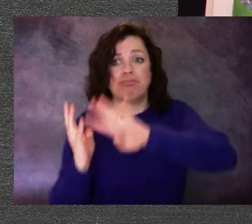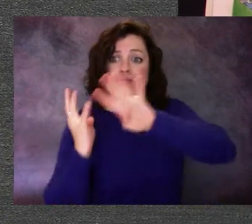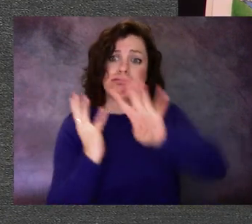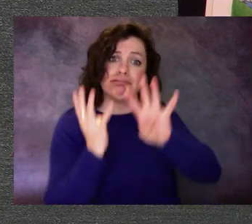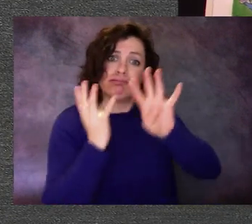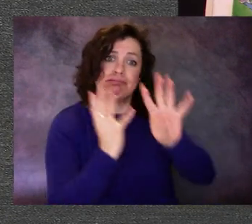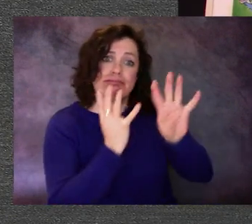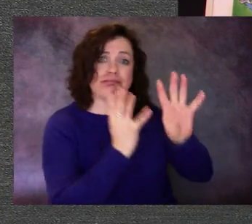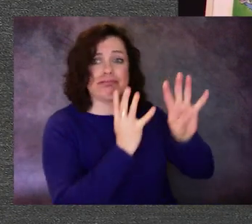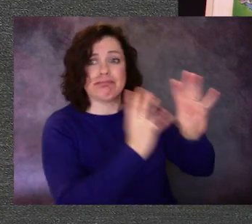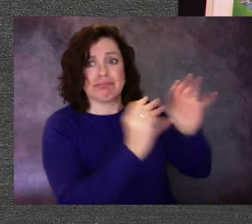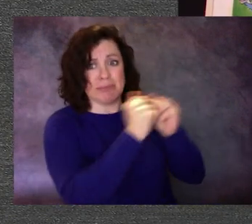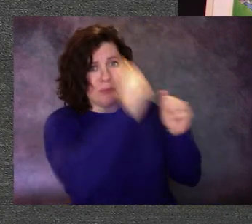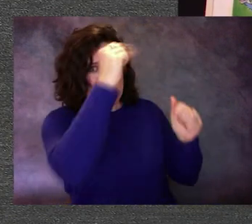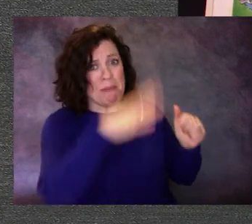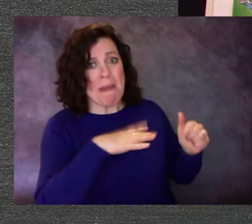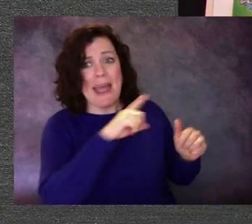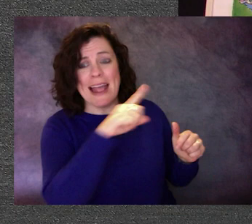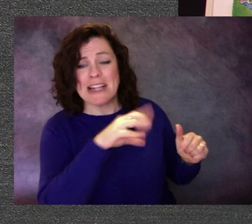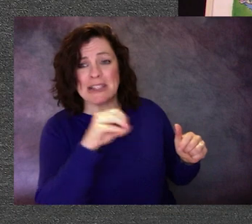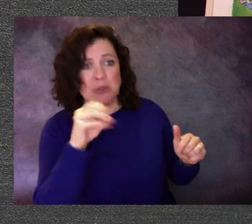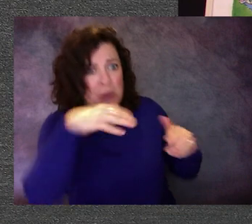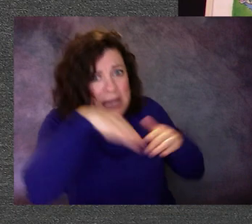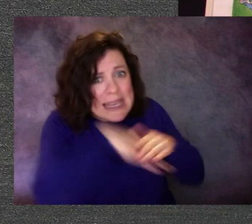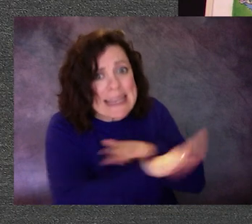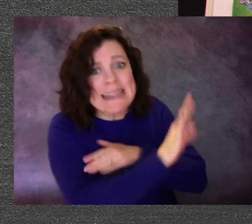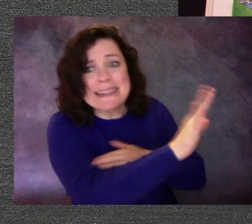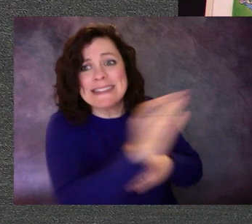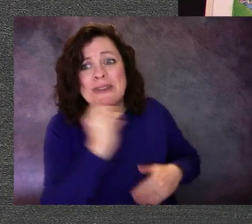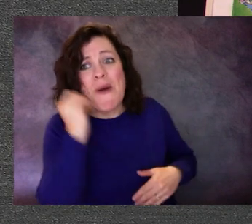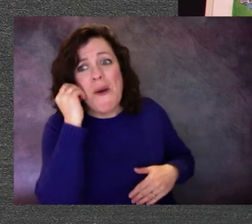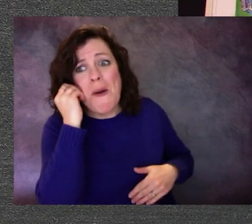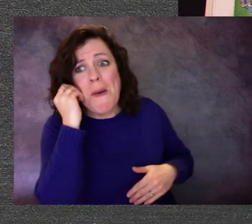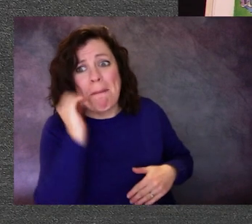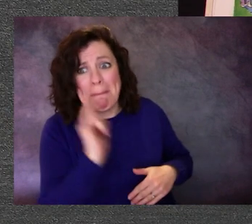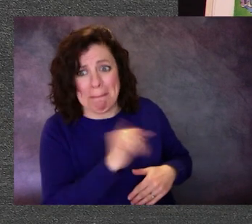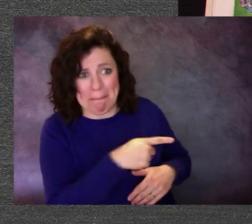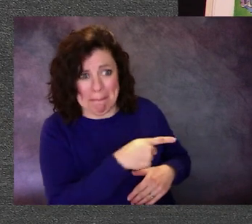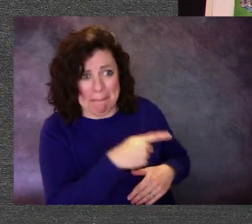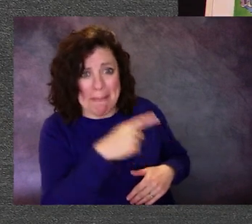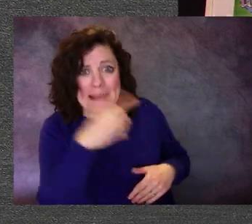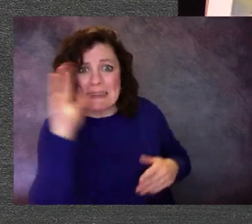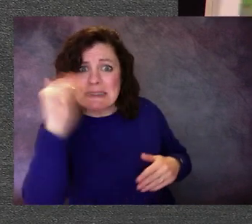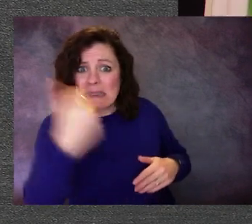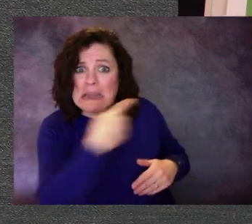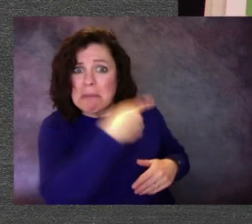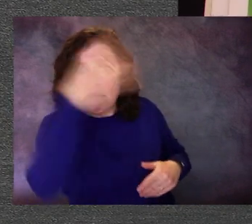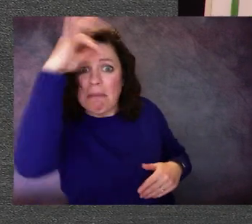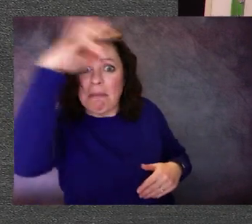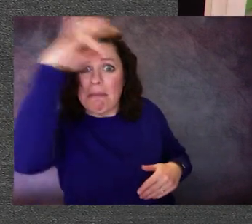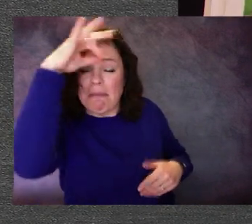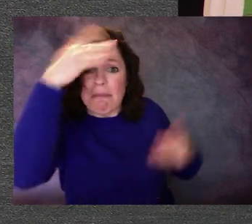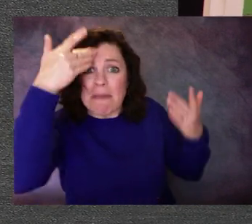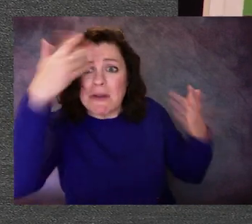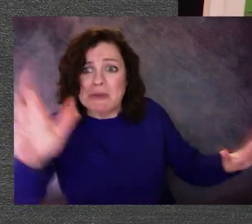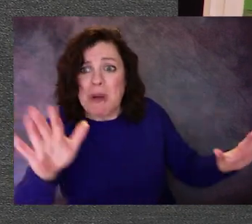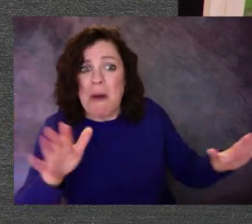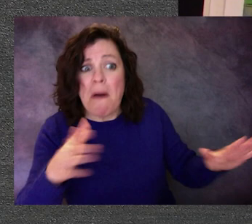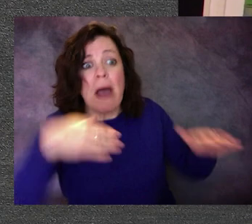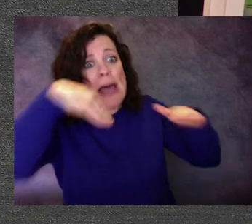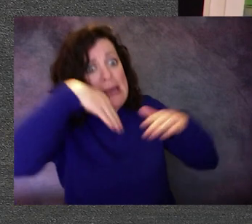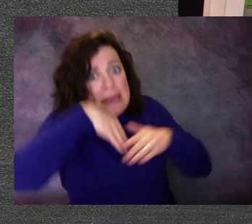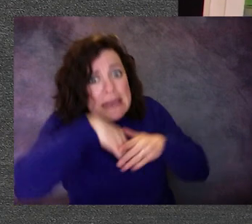zookeeper home for night-night. I still don't think that zookeeper knows, do you? And in they